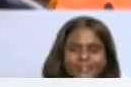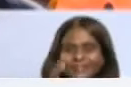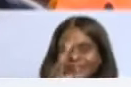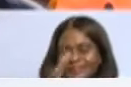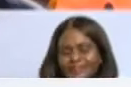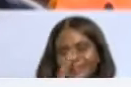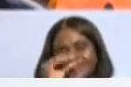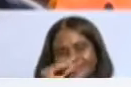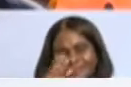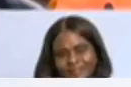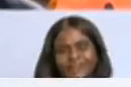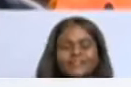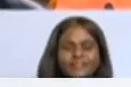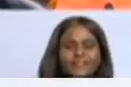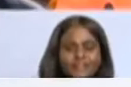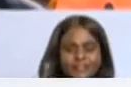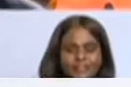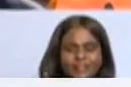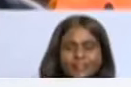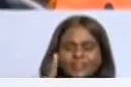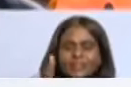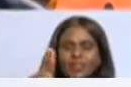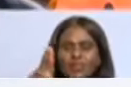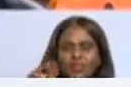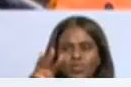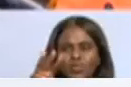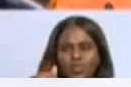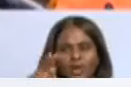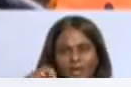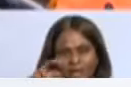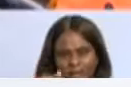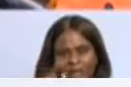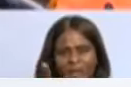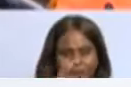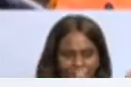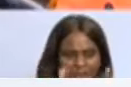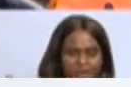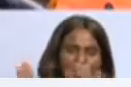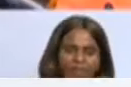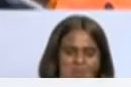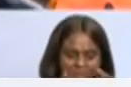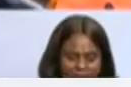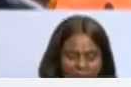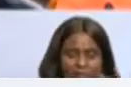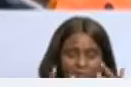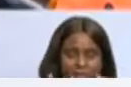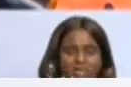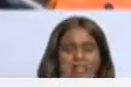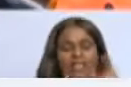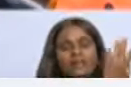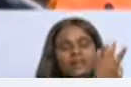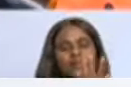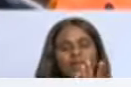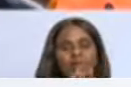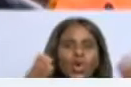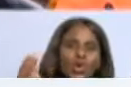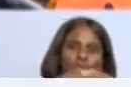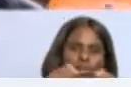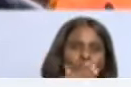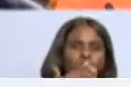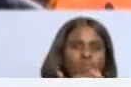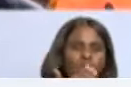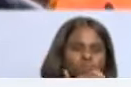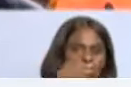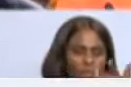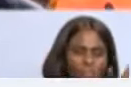Speaker, Barrick was on their way out. They are now staying and they are developing a super pit worth